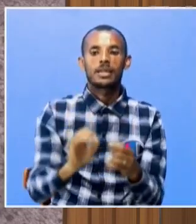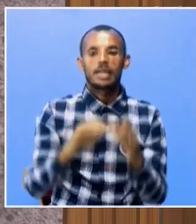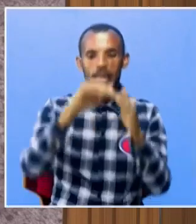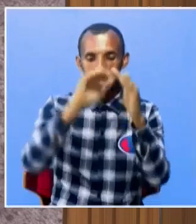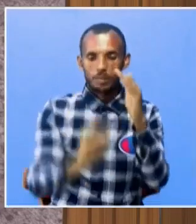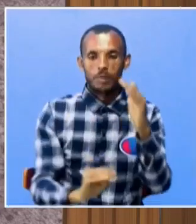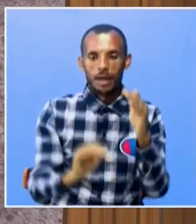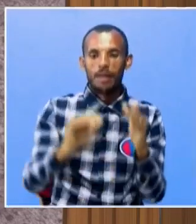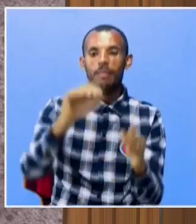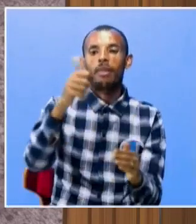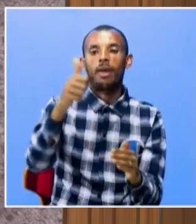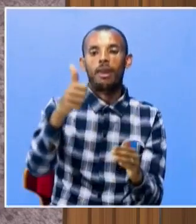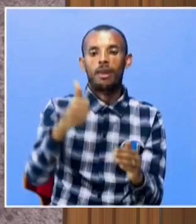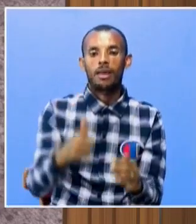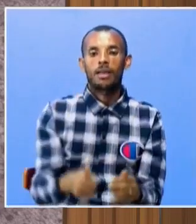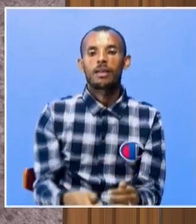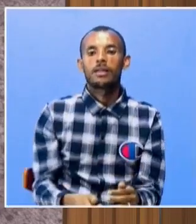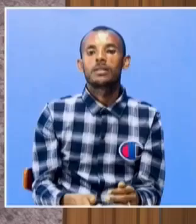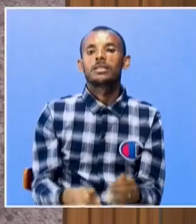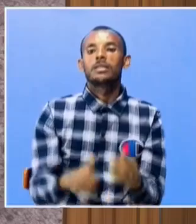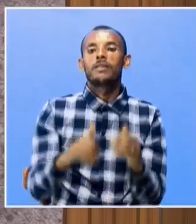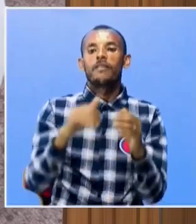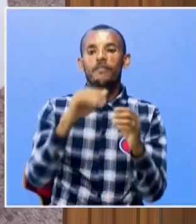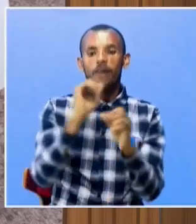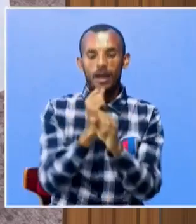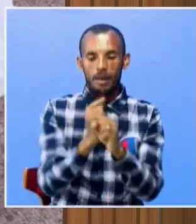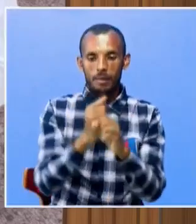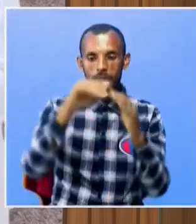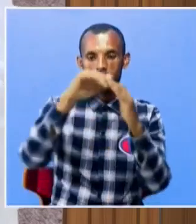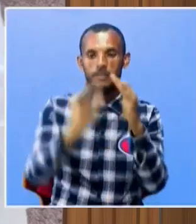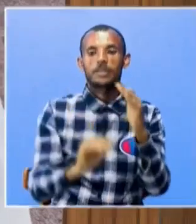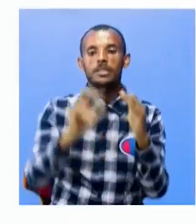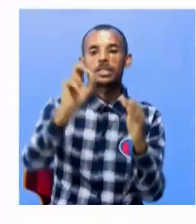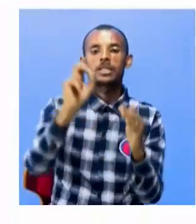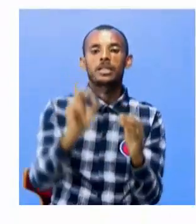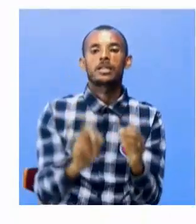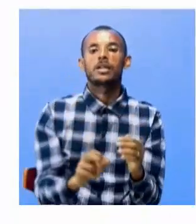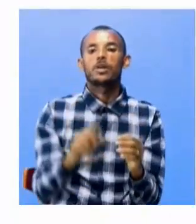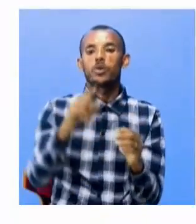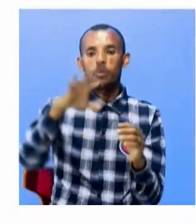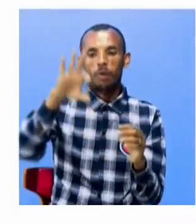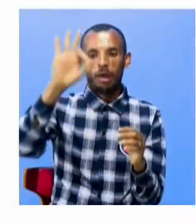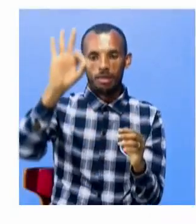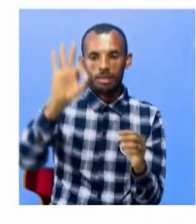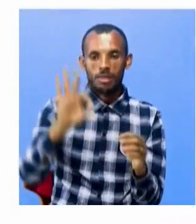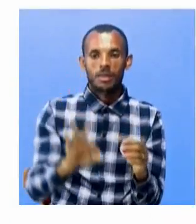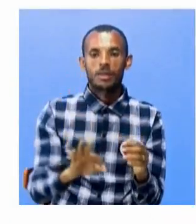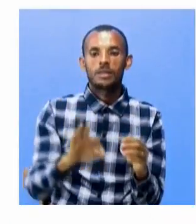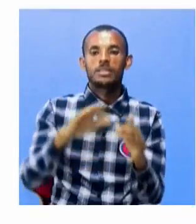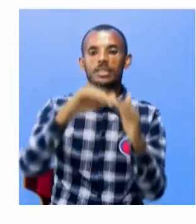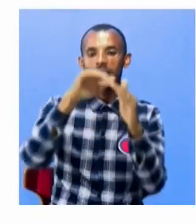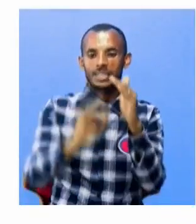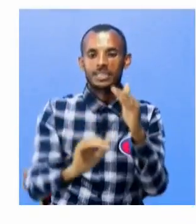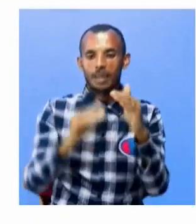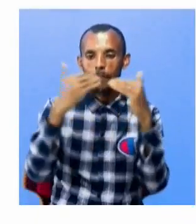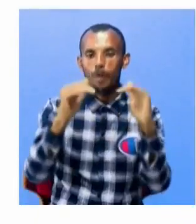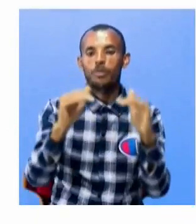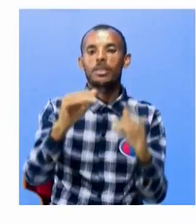or find by subtracting 30 from 40. So you have the decreased amount